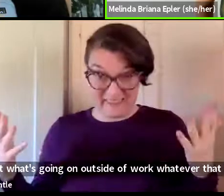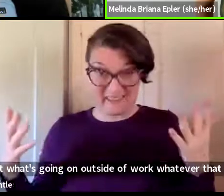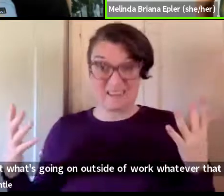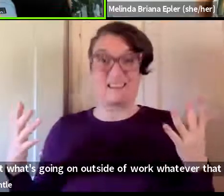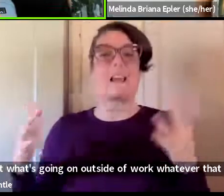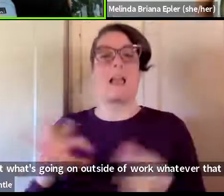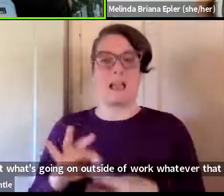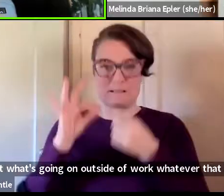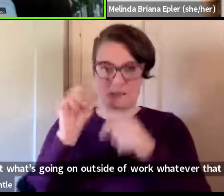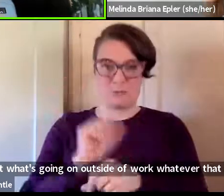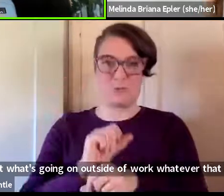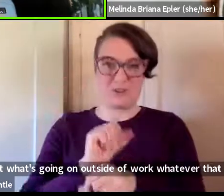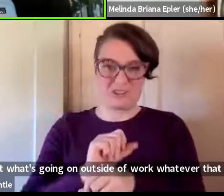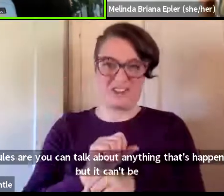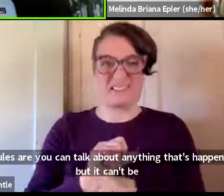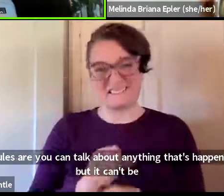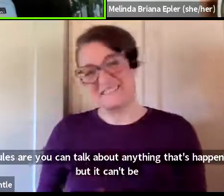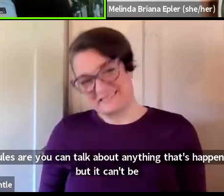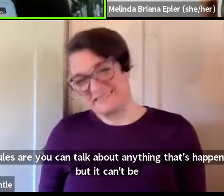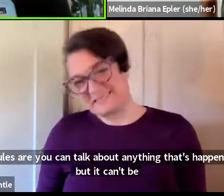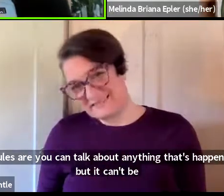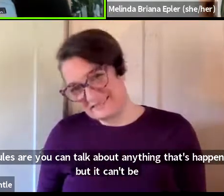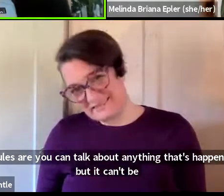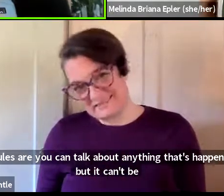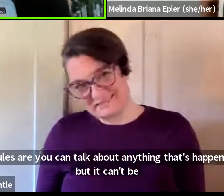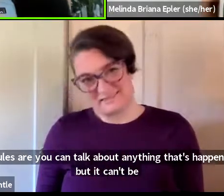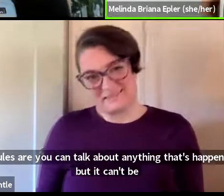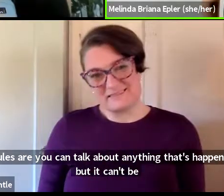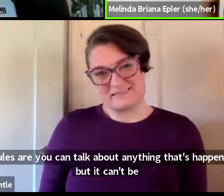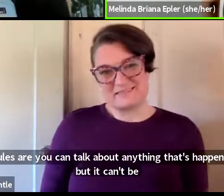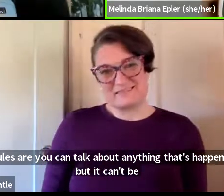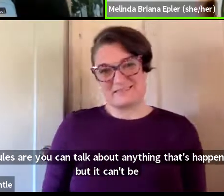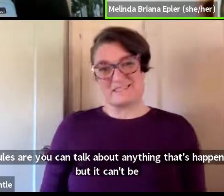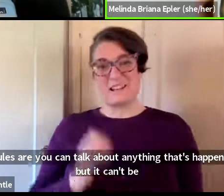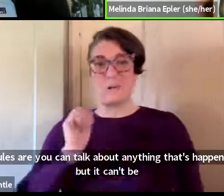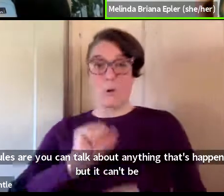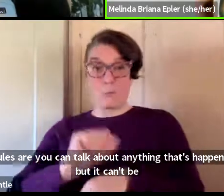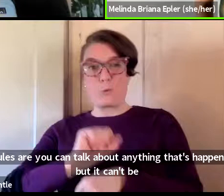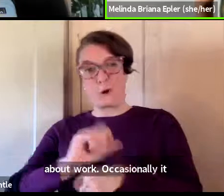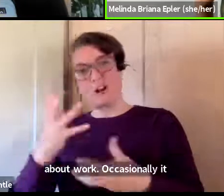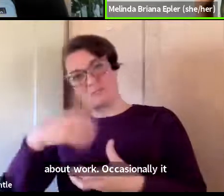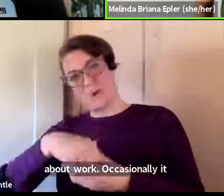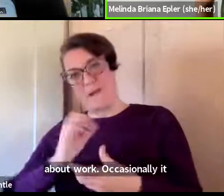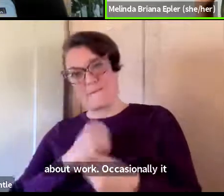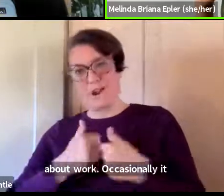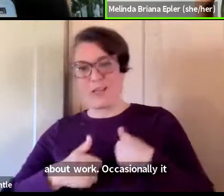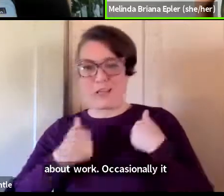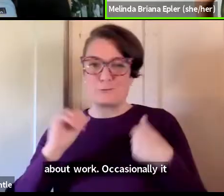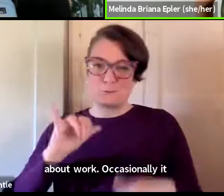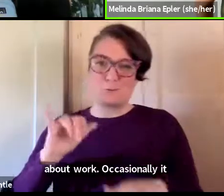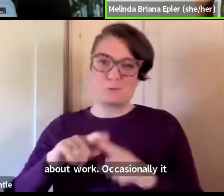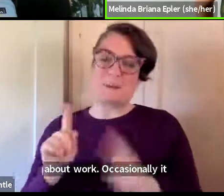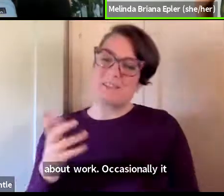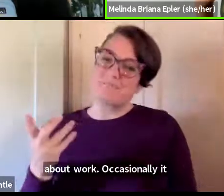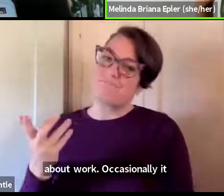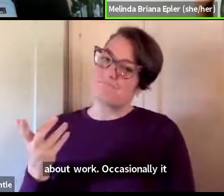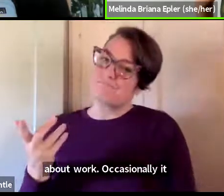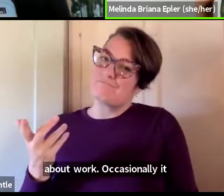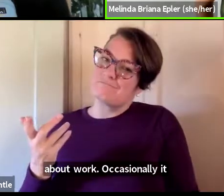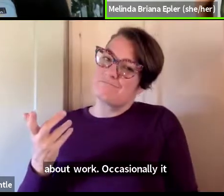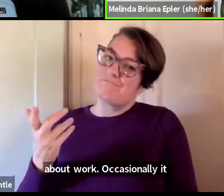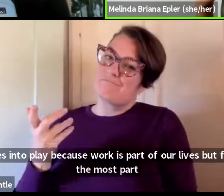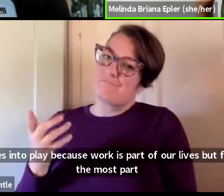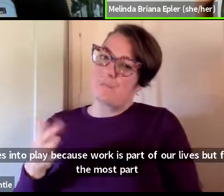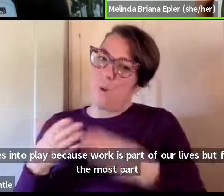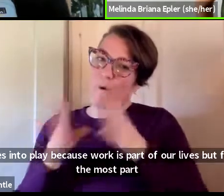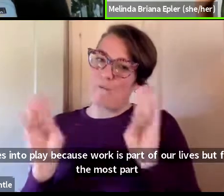work. And occasionally, it enters into play because our work is a part of our lives. But for the most part, we do, and it makes such a